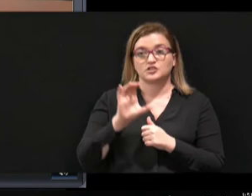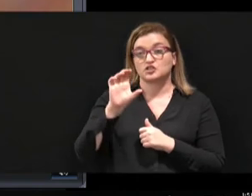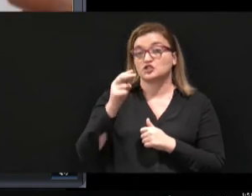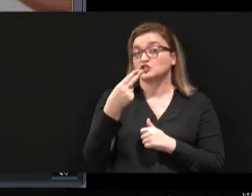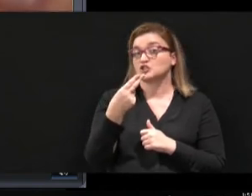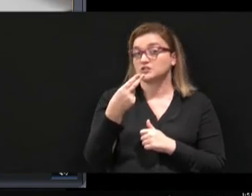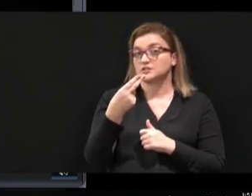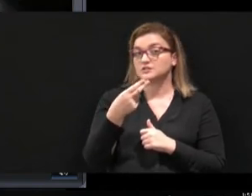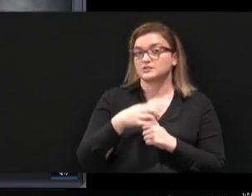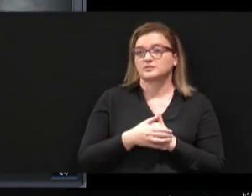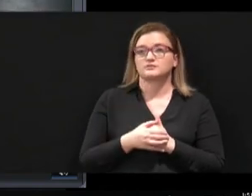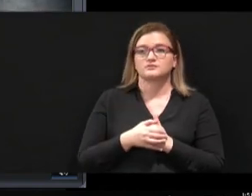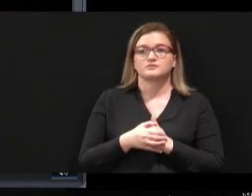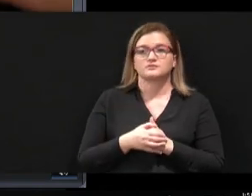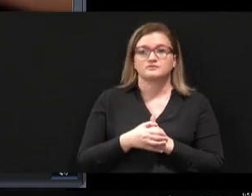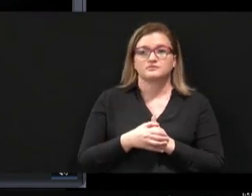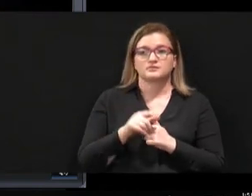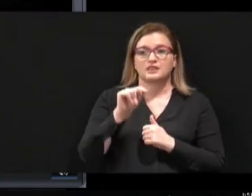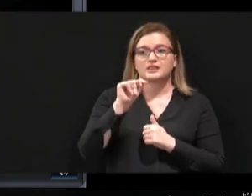Ch.